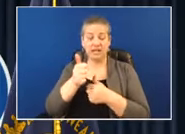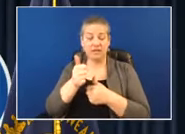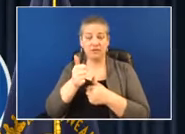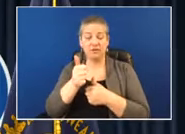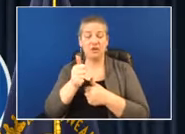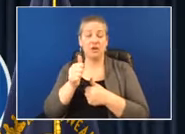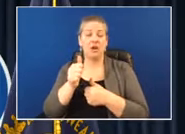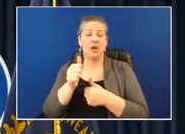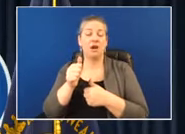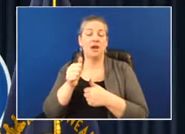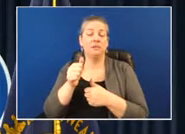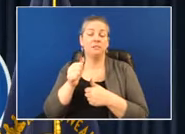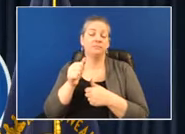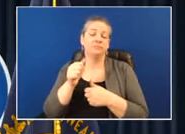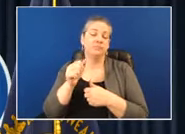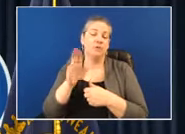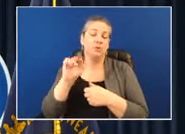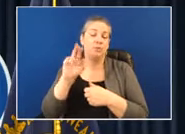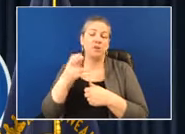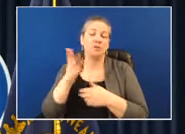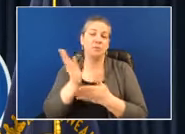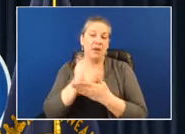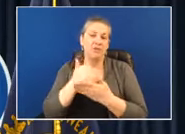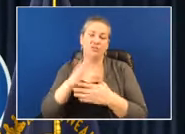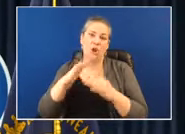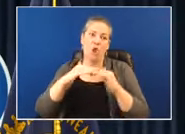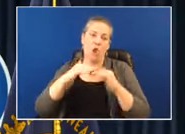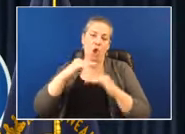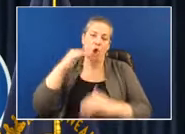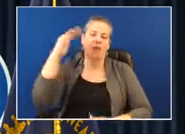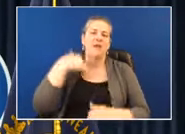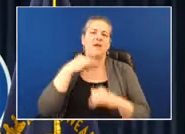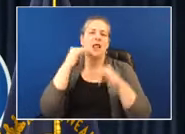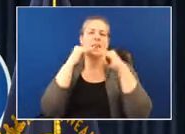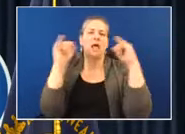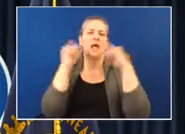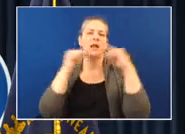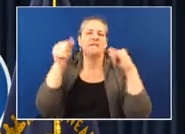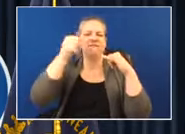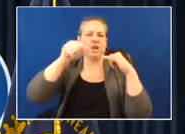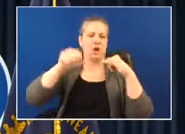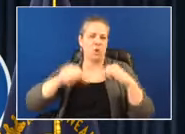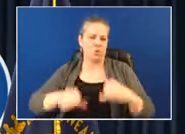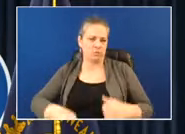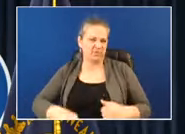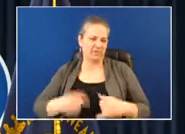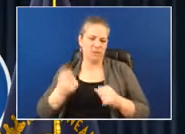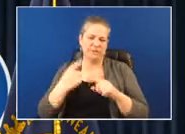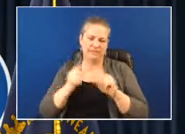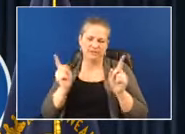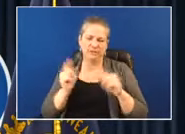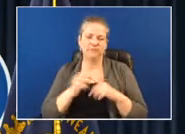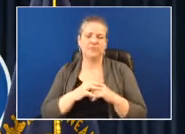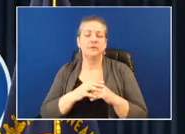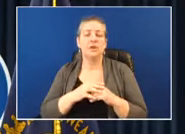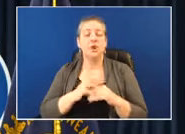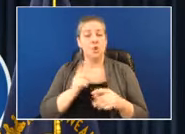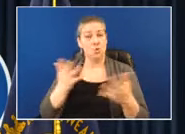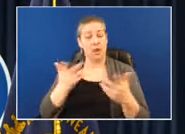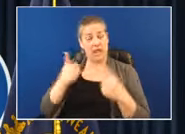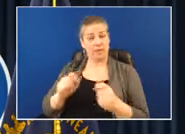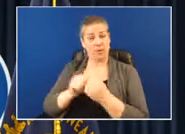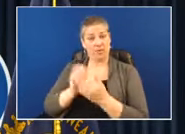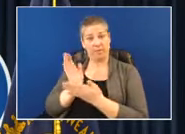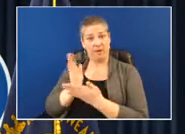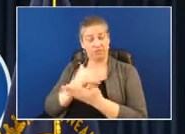you have, as governor, line item veto authority there. So that's a little different. So what happens with the budget is you